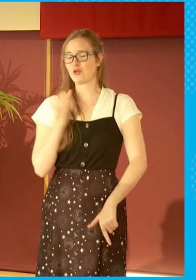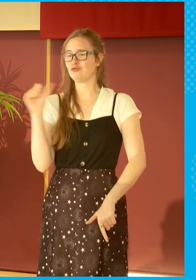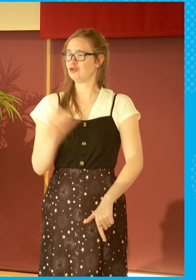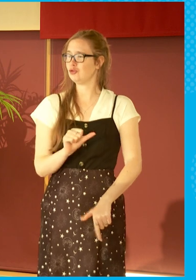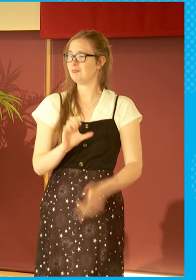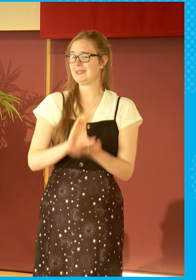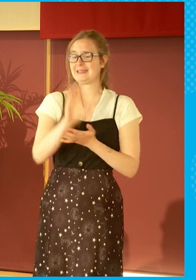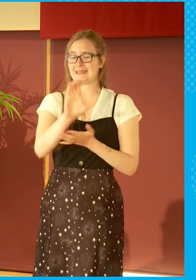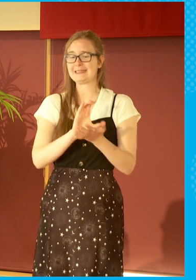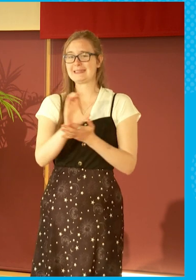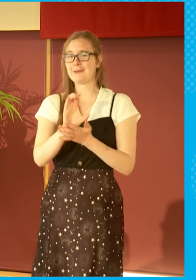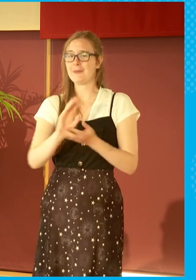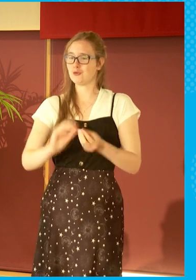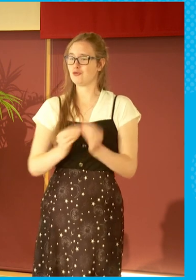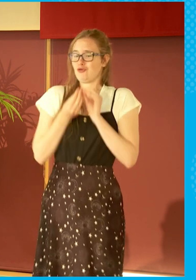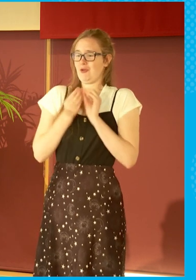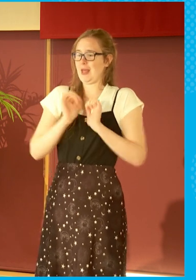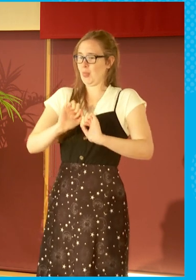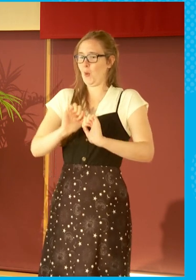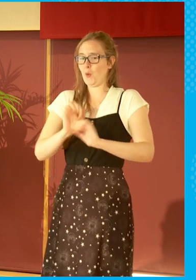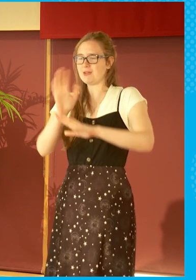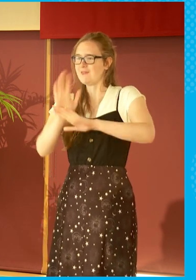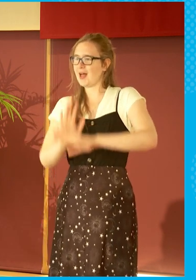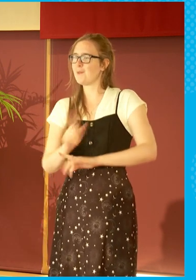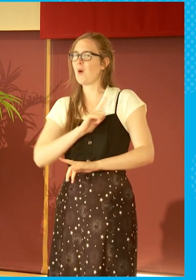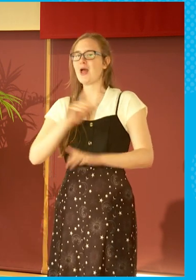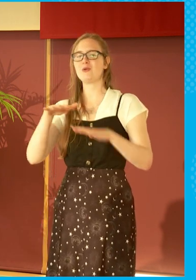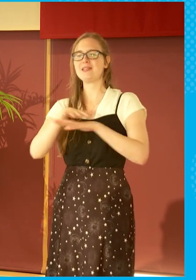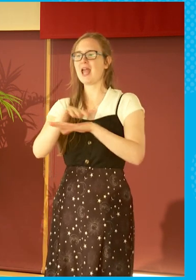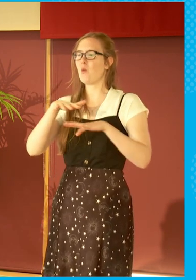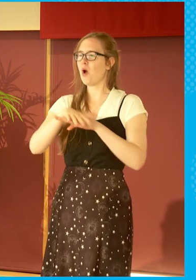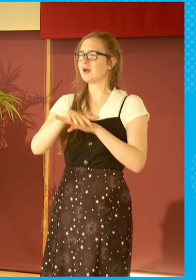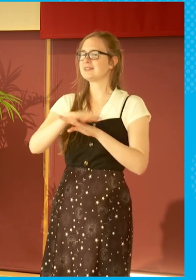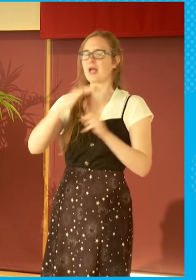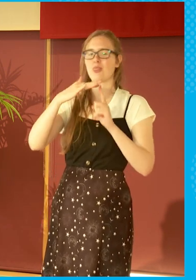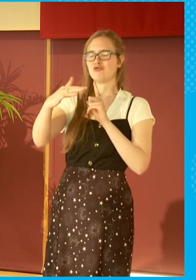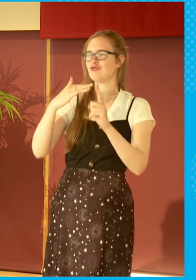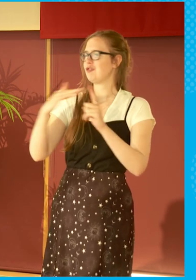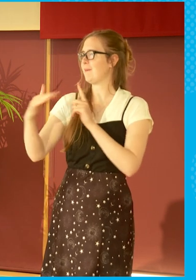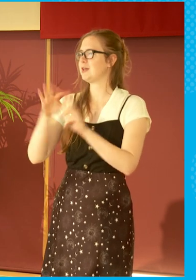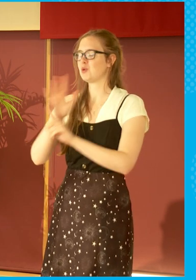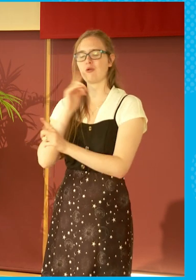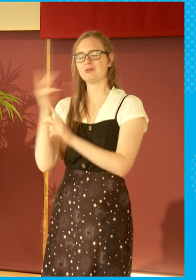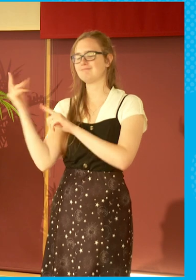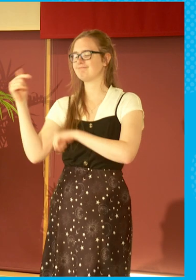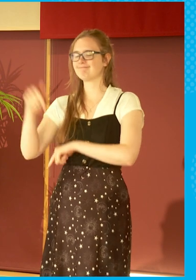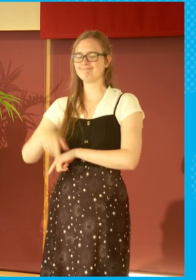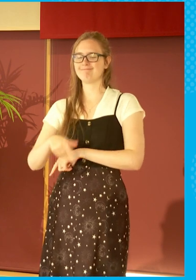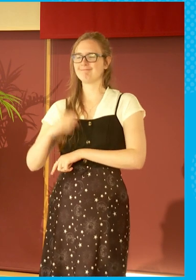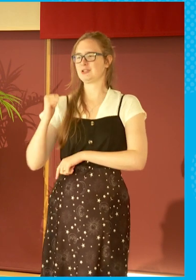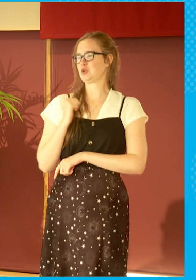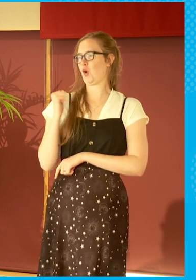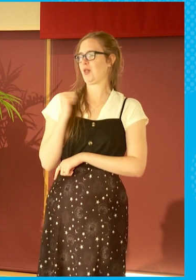do things like that. Because the networks, sorry, the streamers aren't going to come to Scotland and go, I just want a predominantly Scottish